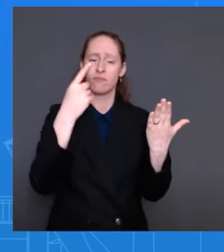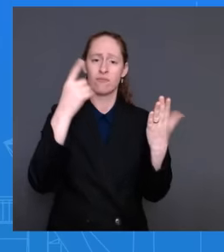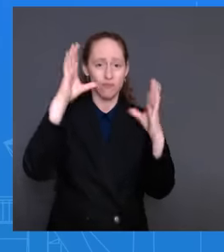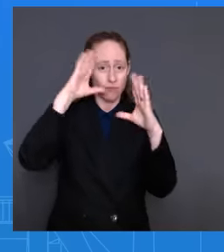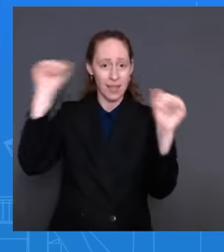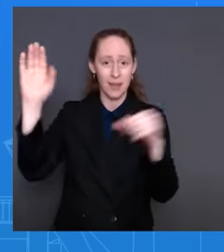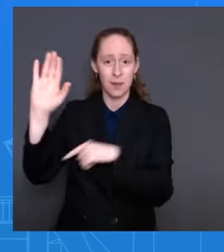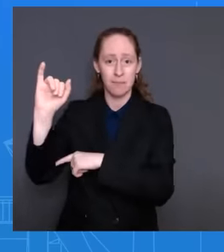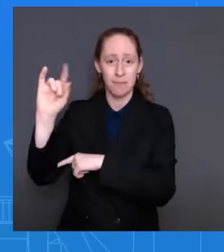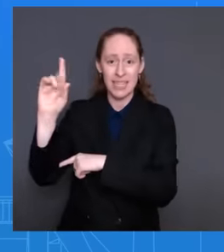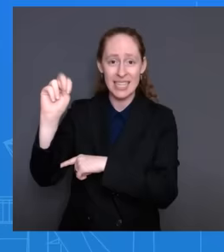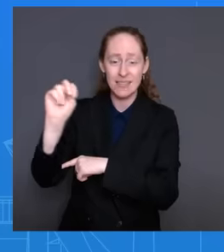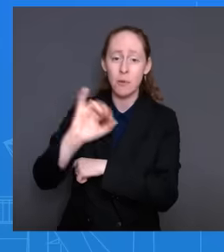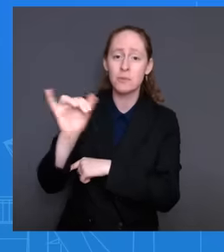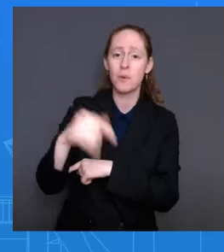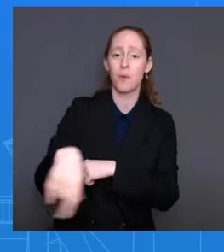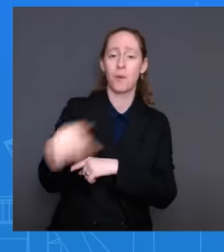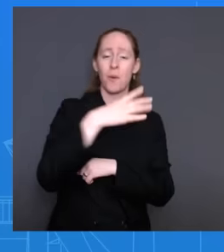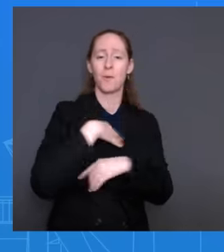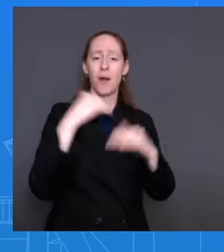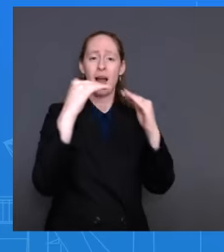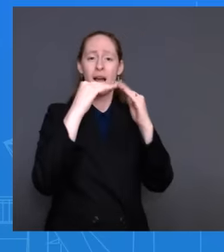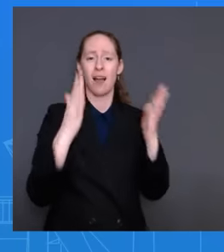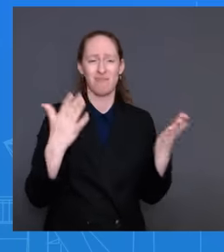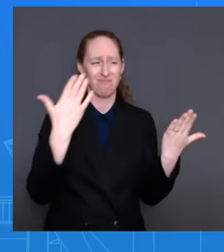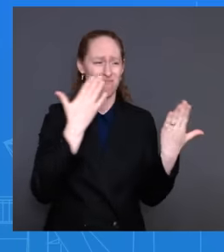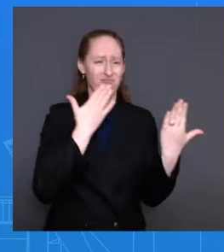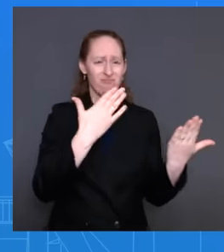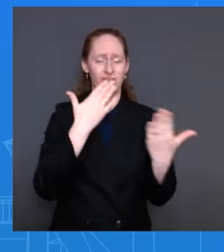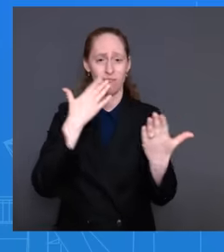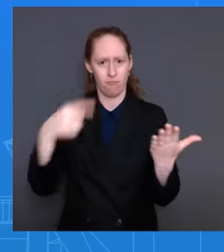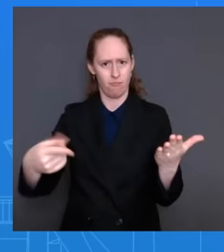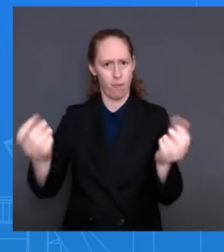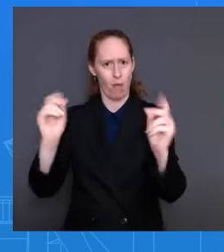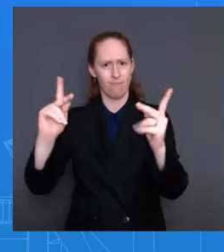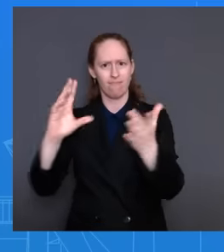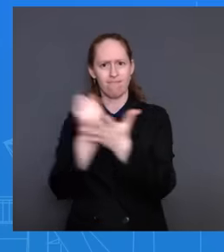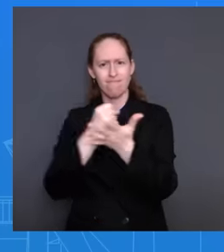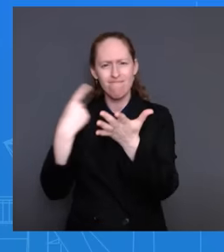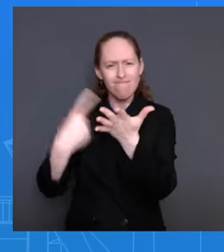remind ourselves of what we can do as artists. Once again, thank you very much.